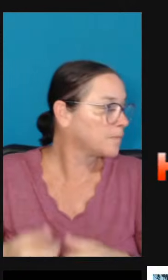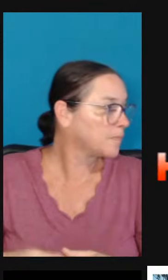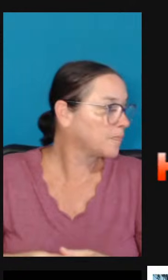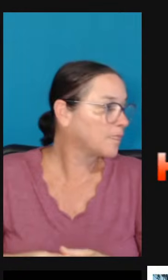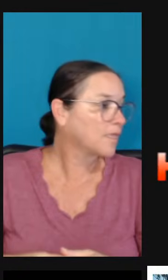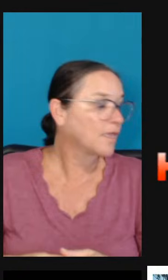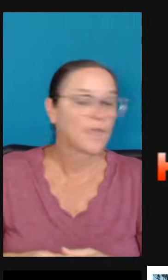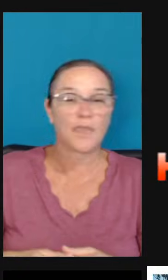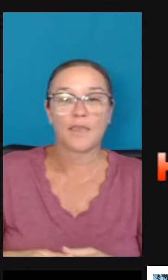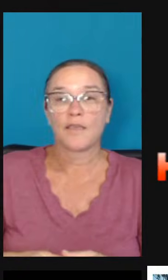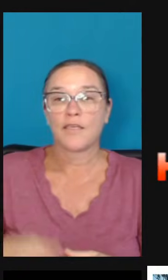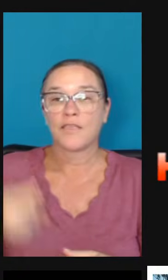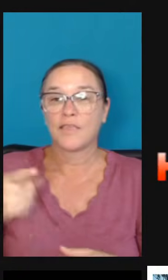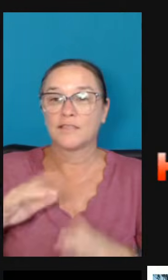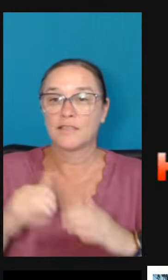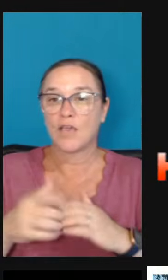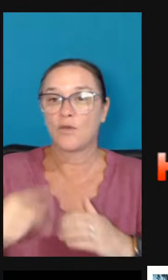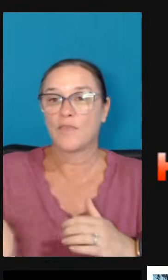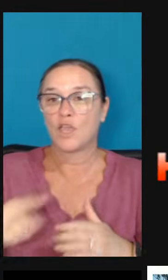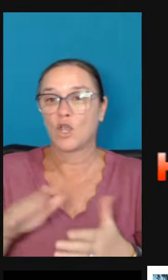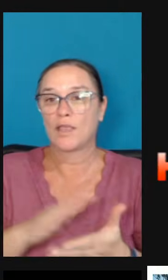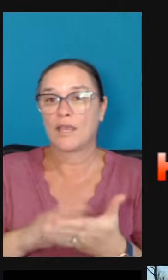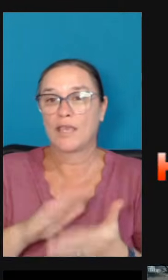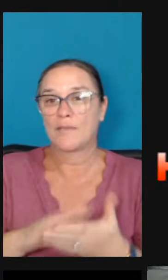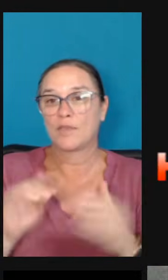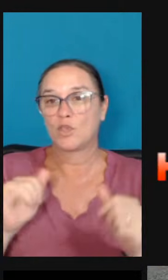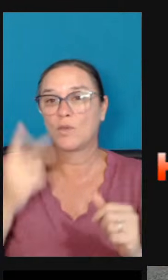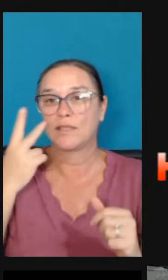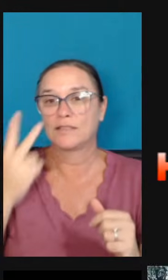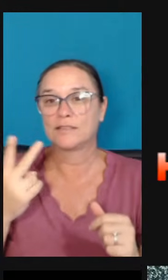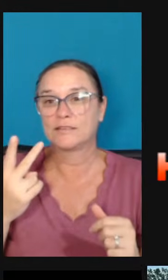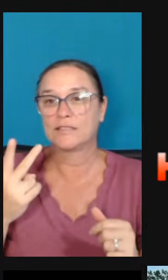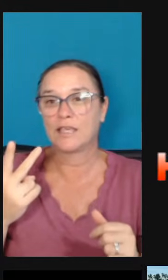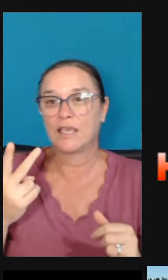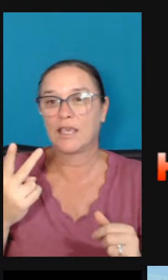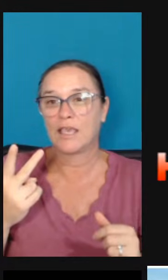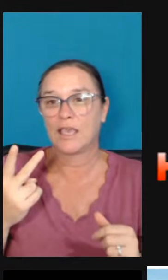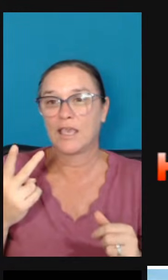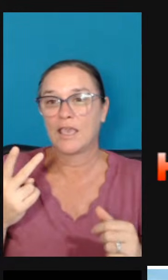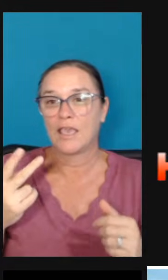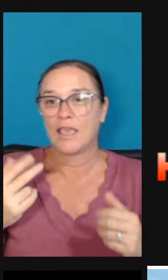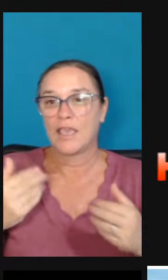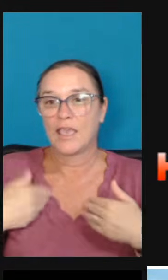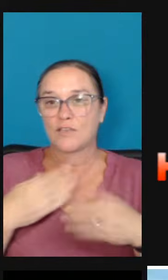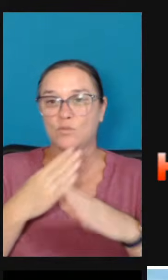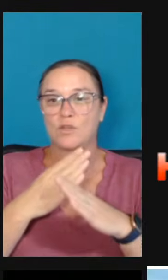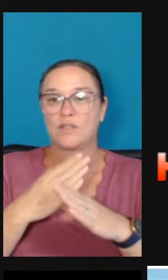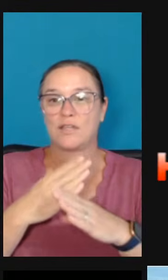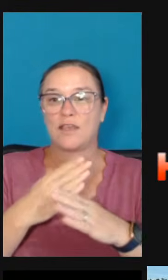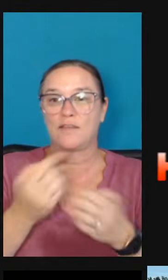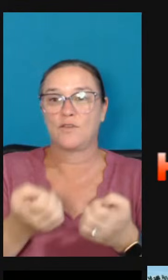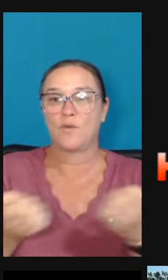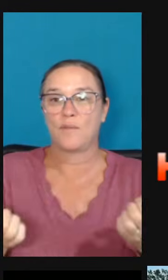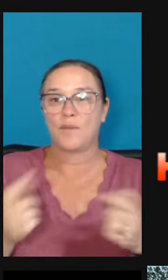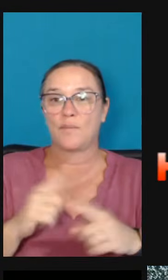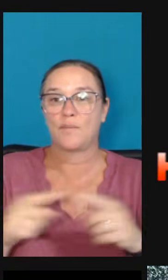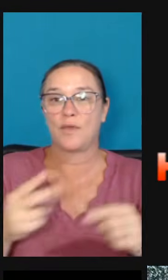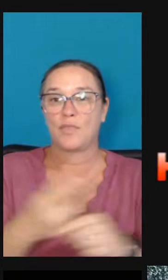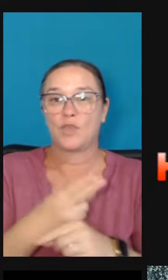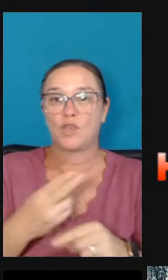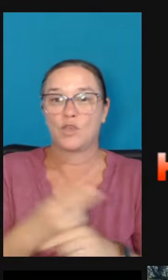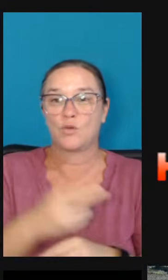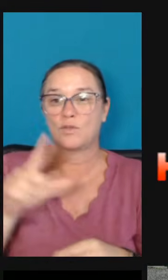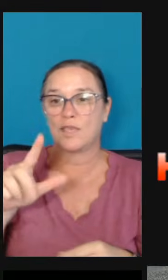it. Here you can see the park are wearing protective gear, but they're actually, in this case, it looks like they're using a leaf